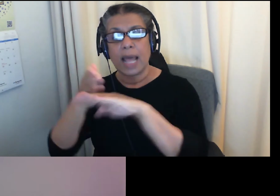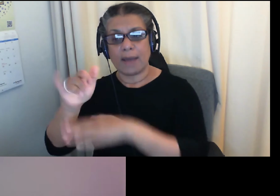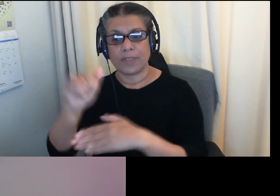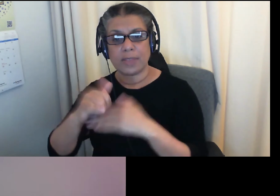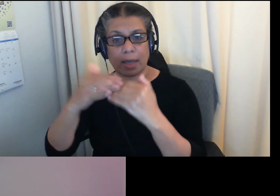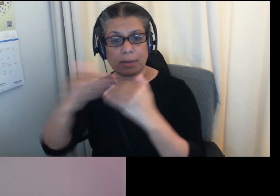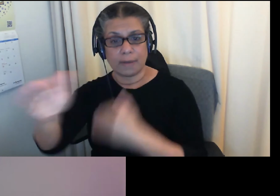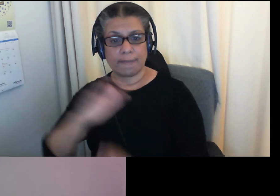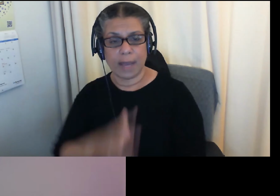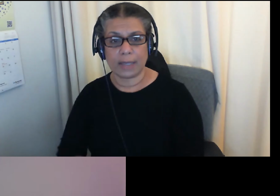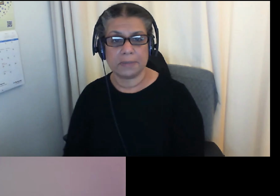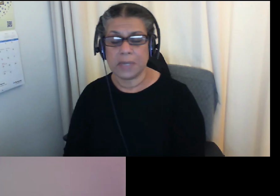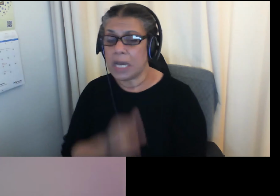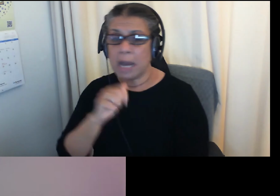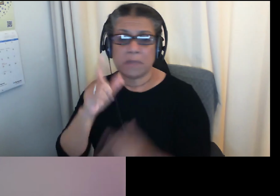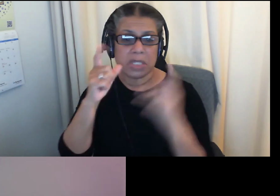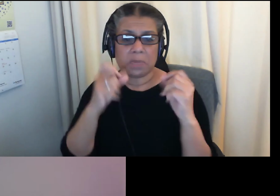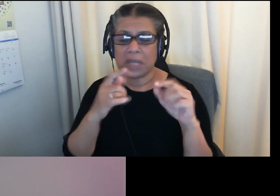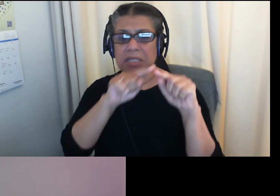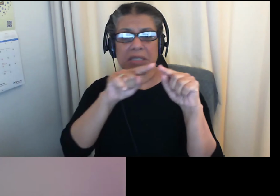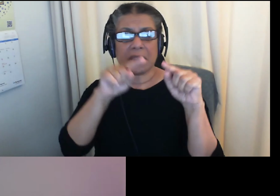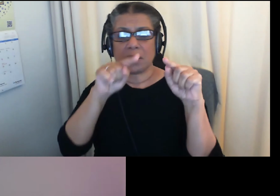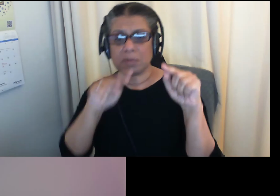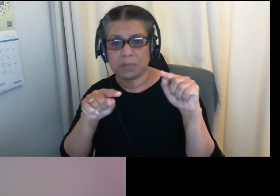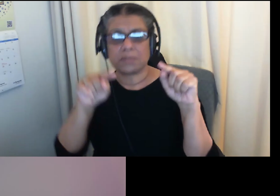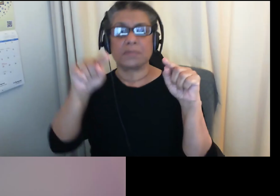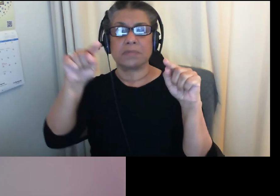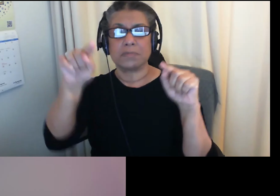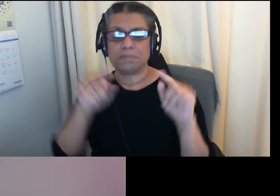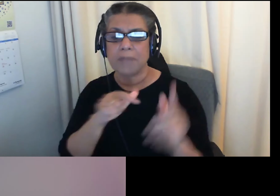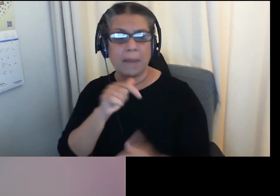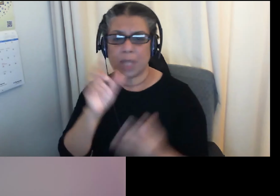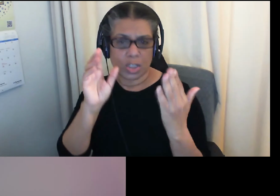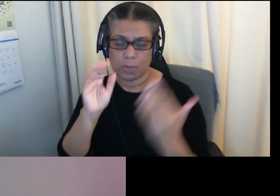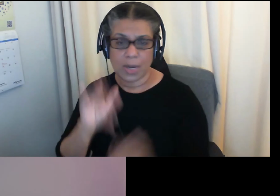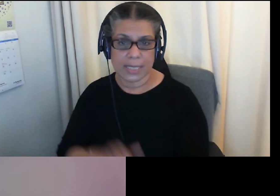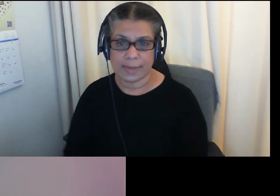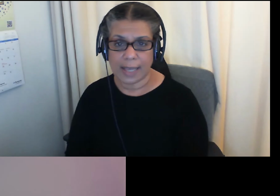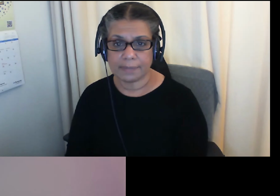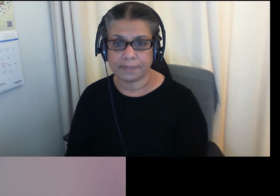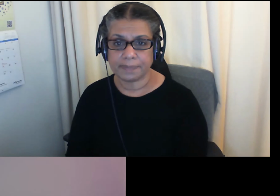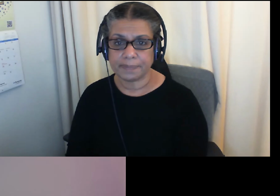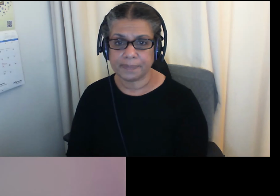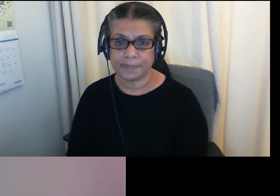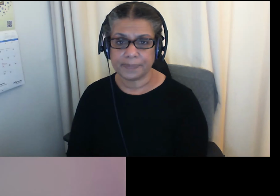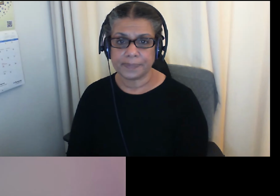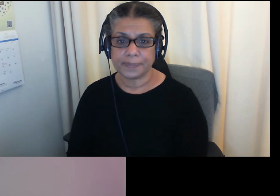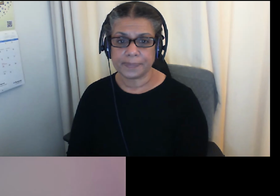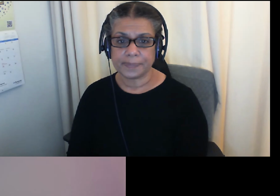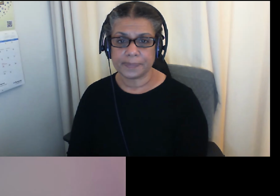I wouldn't be surprised if there's a little bit of a fluctuation initially before things start to improve.